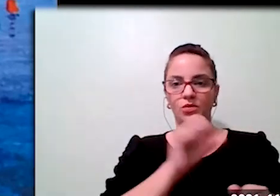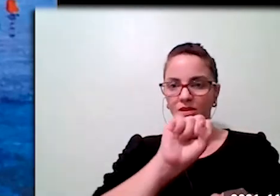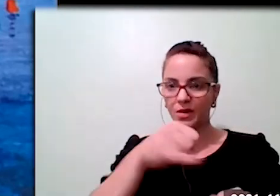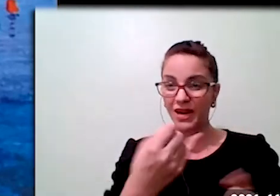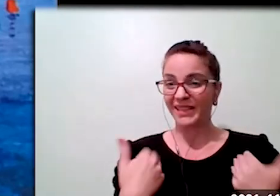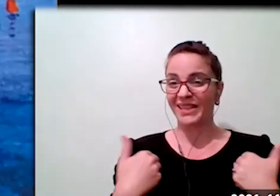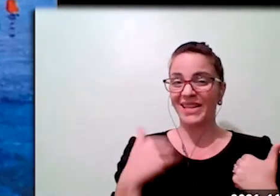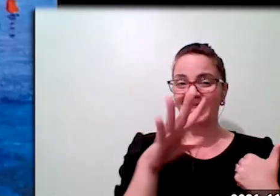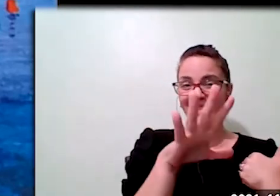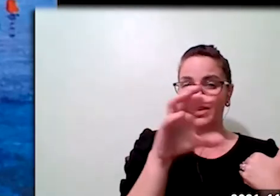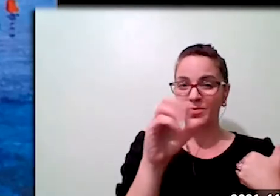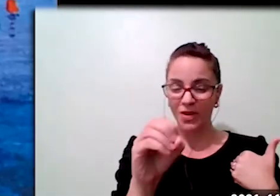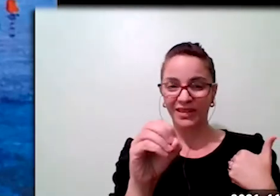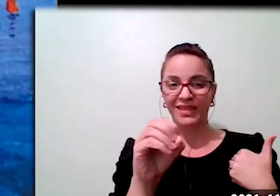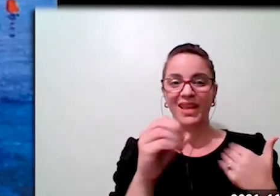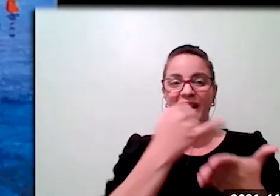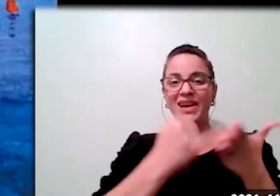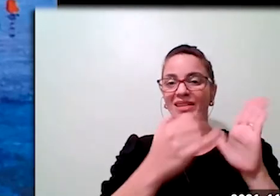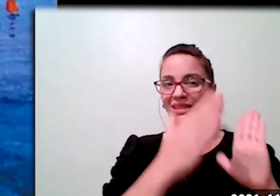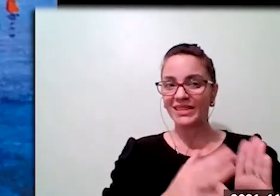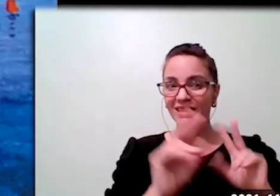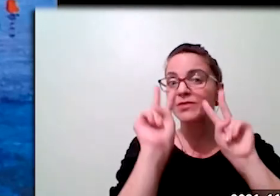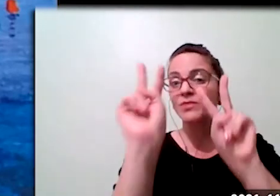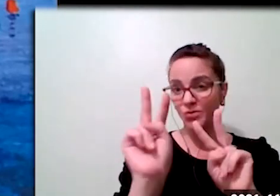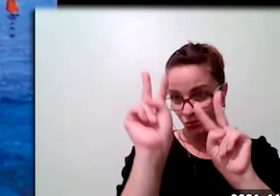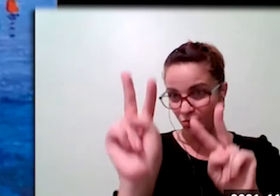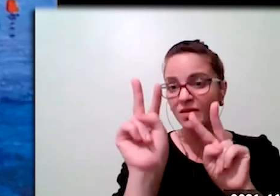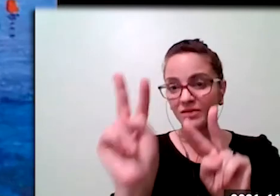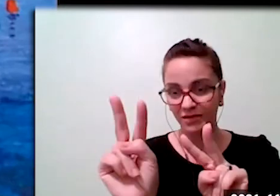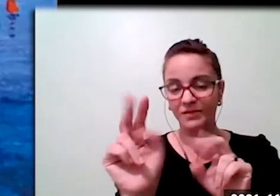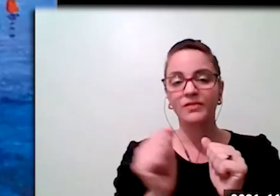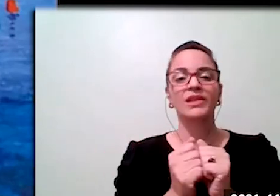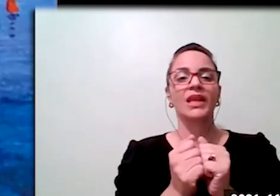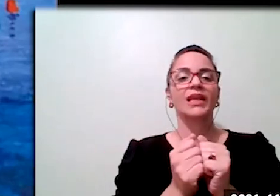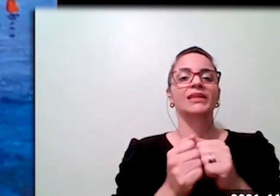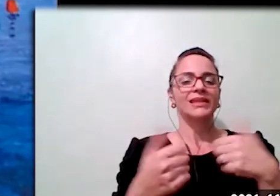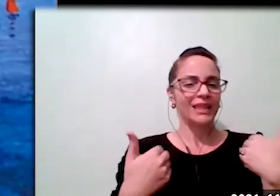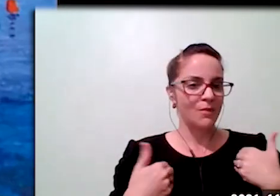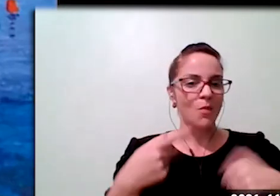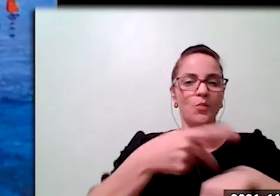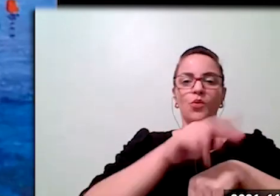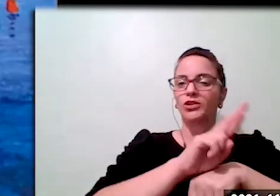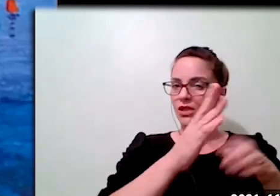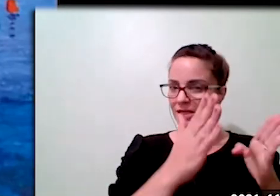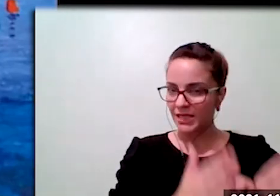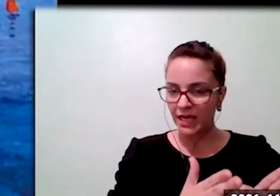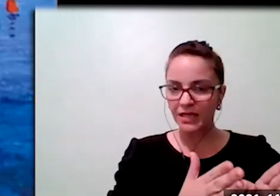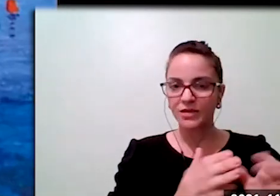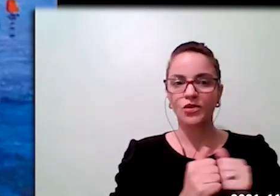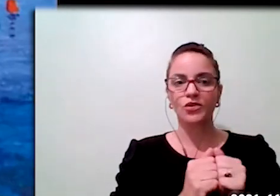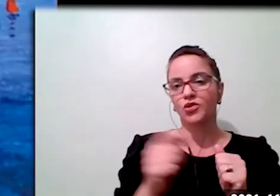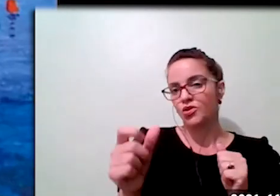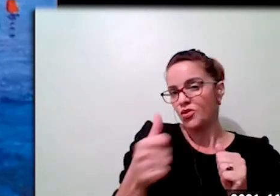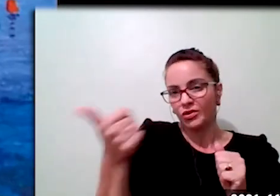artists among both Puerto Ricans and over 20 foreigners who represented the islet